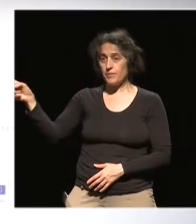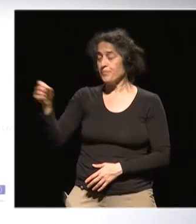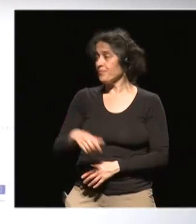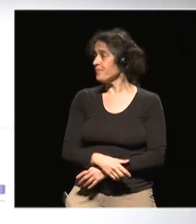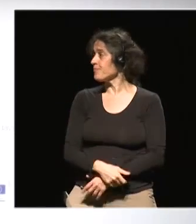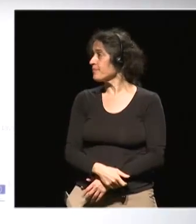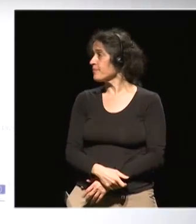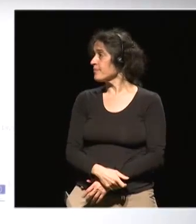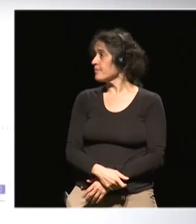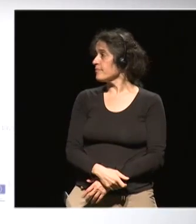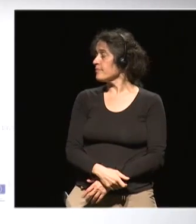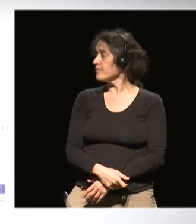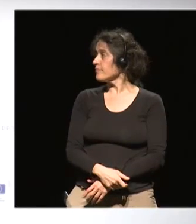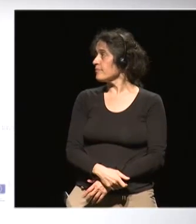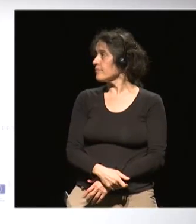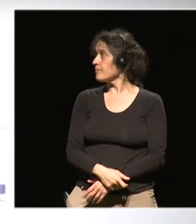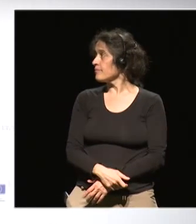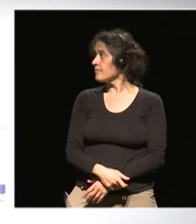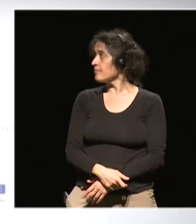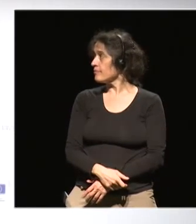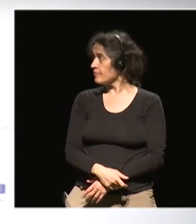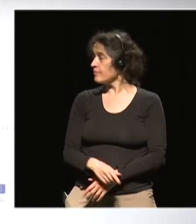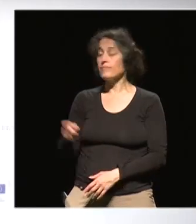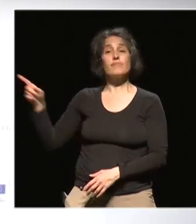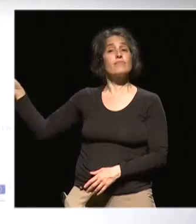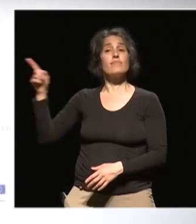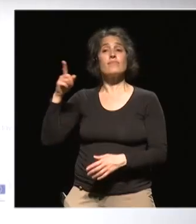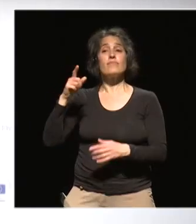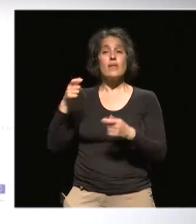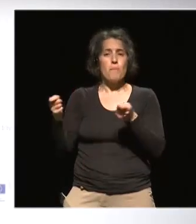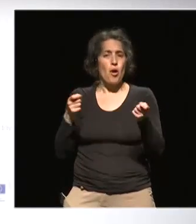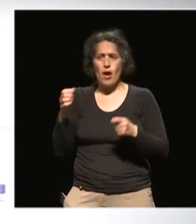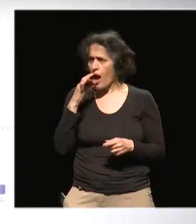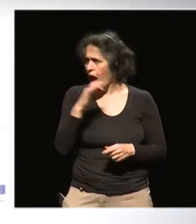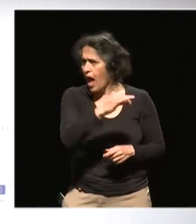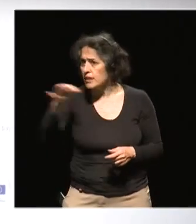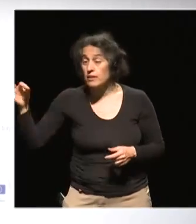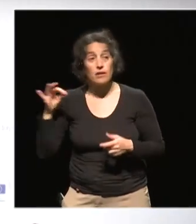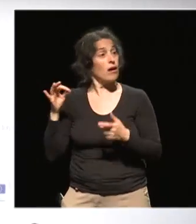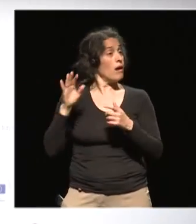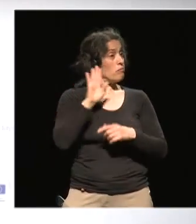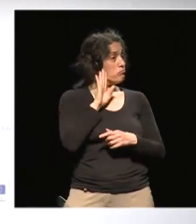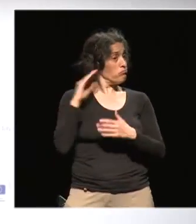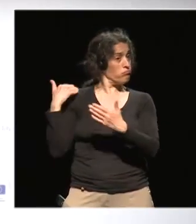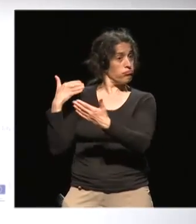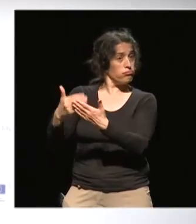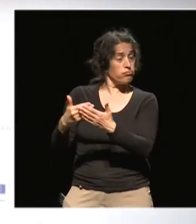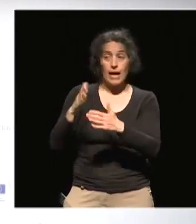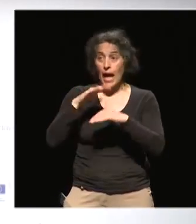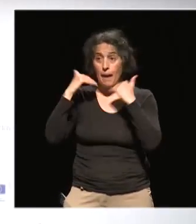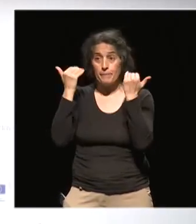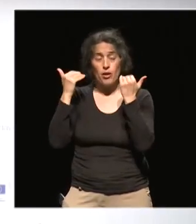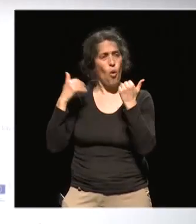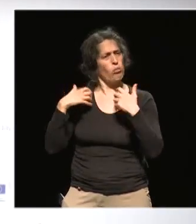I really want to know whether people are angry or not, or just happy to go along with the way in which all this is being presented. Yes. Thank you. My